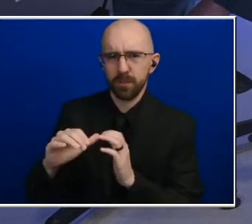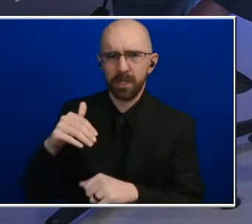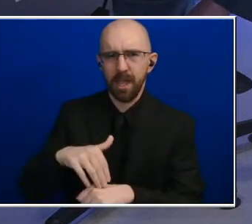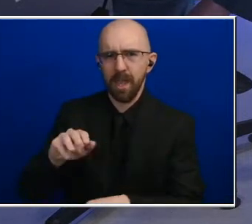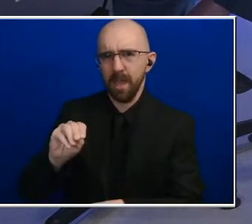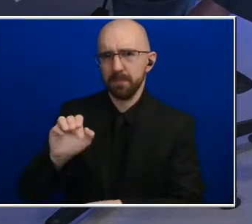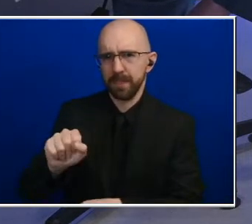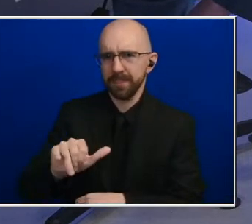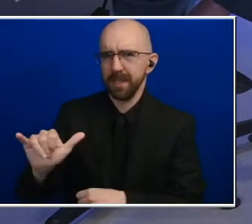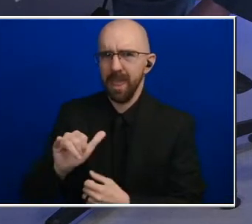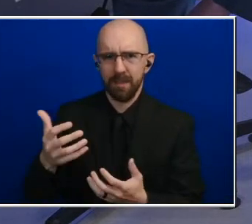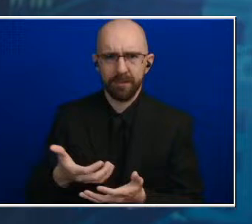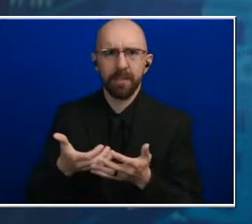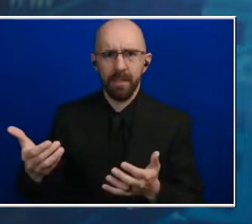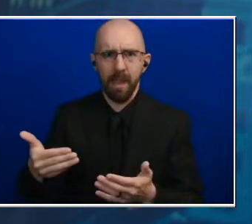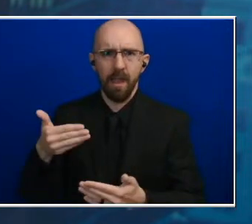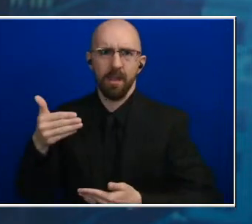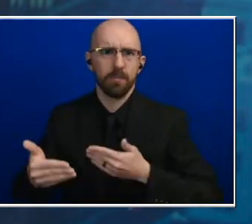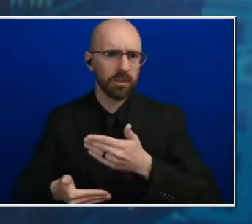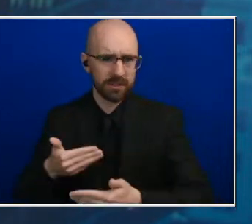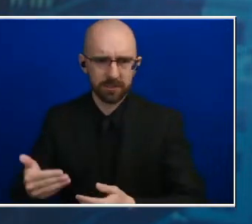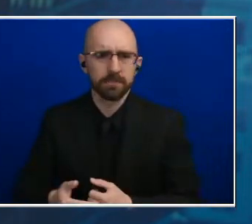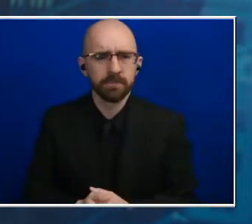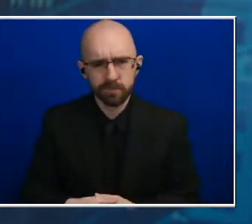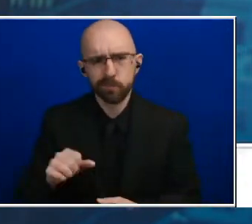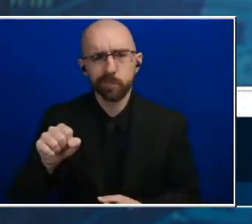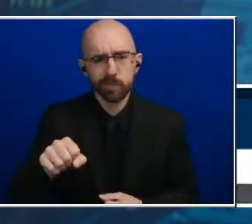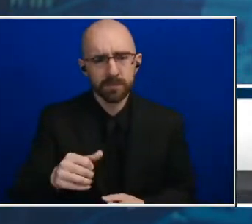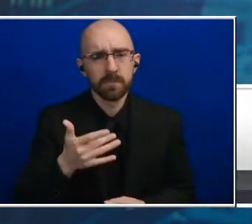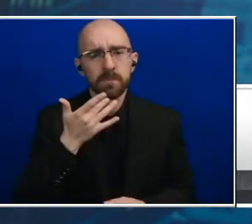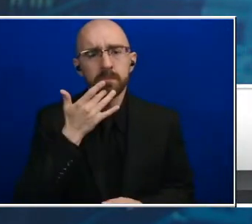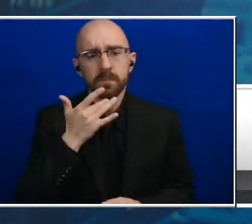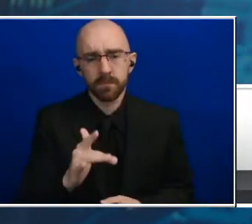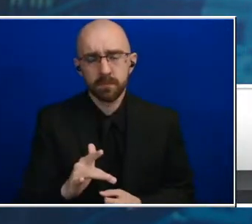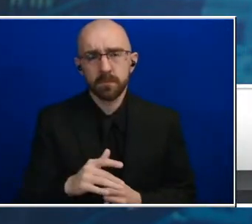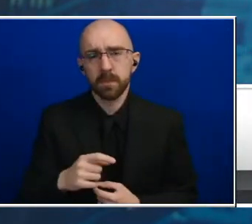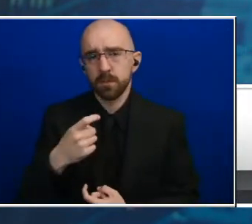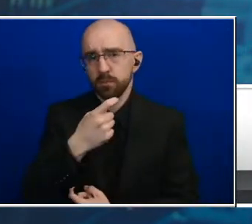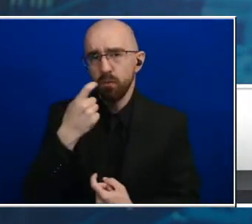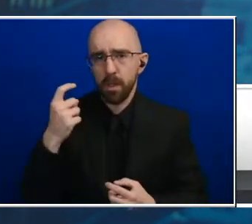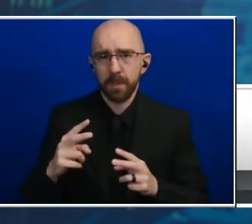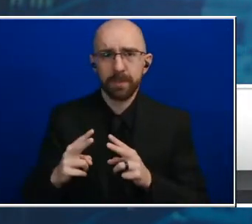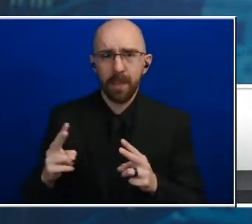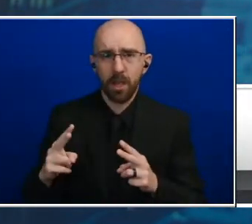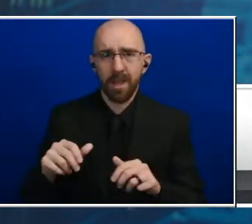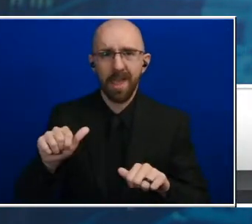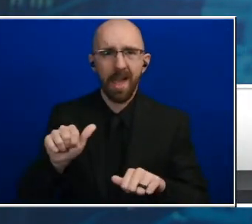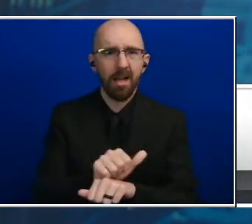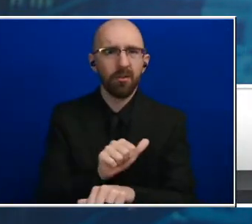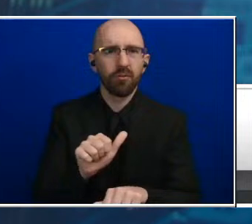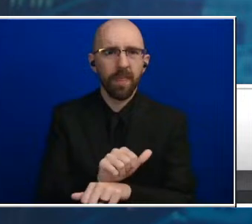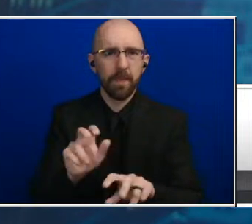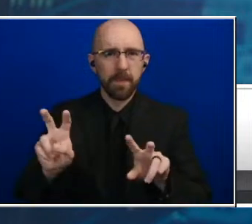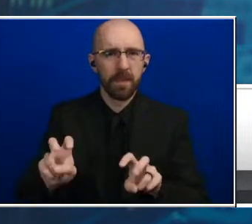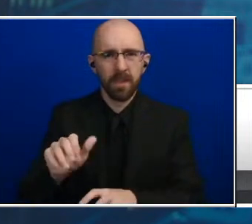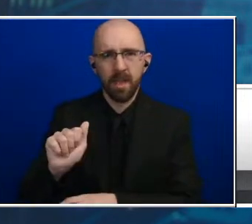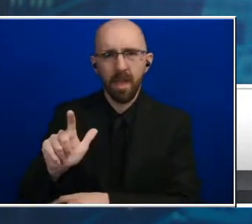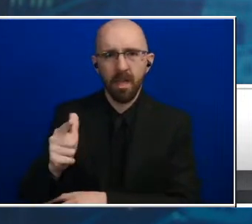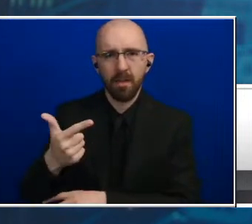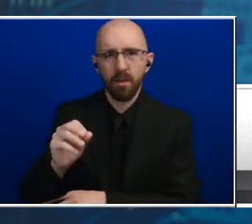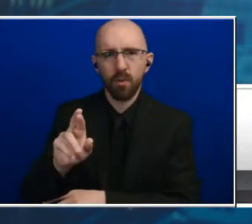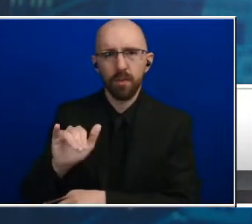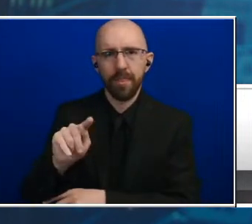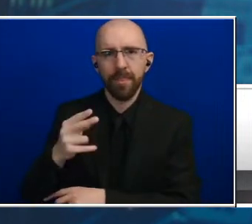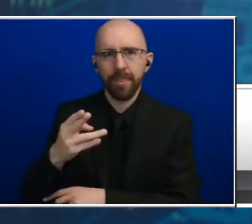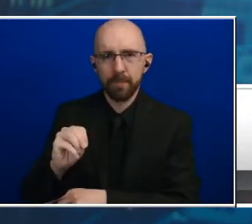this. There is. Fortunately, trauma is very algorithm driven, and our pre-hospital connections